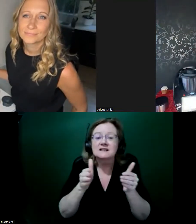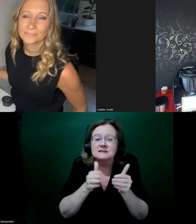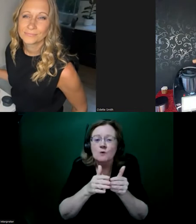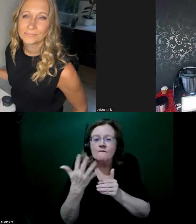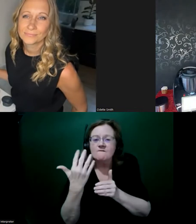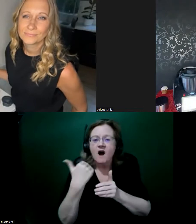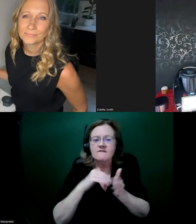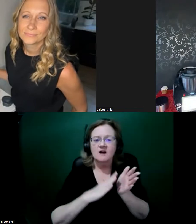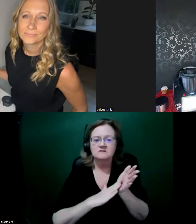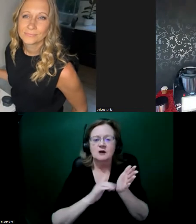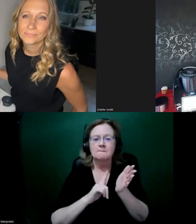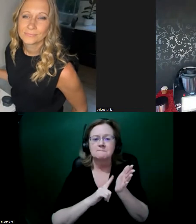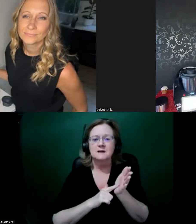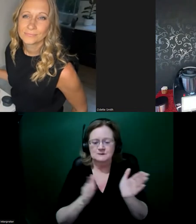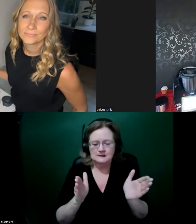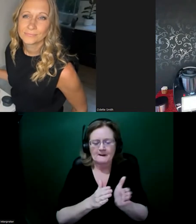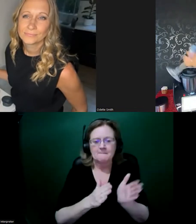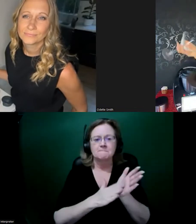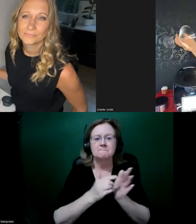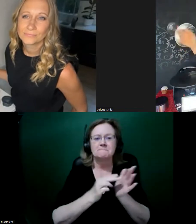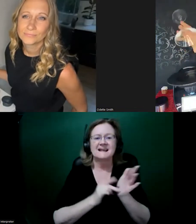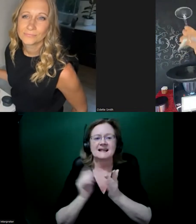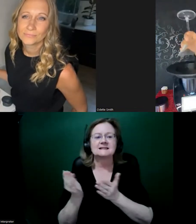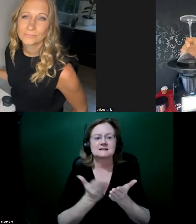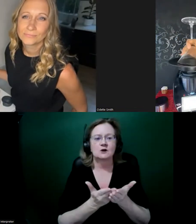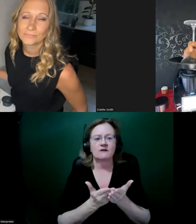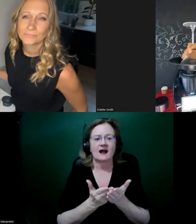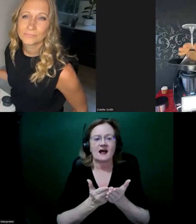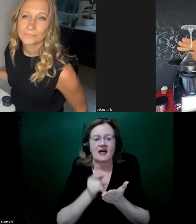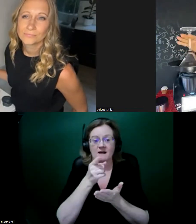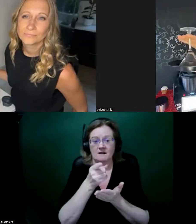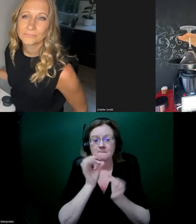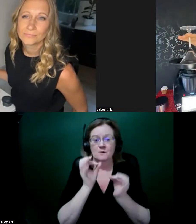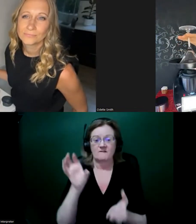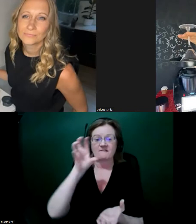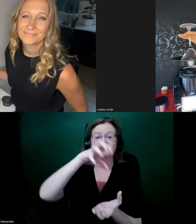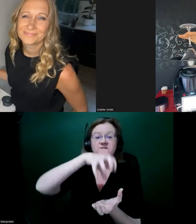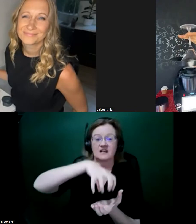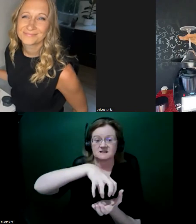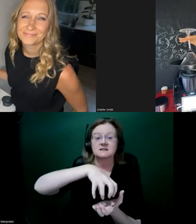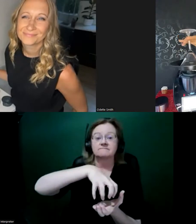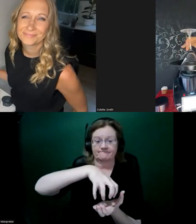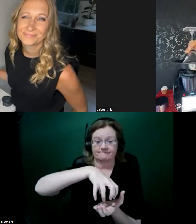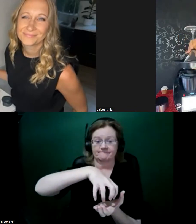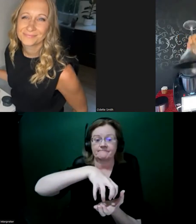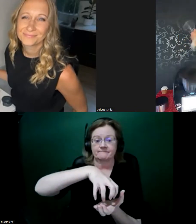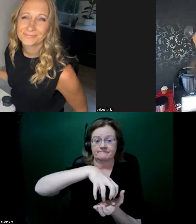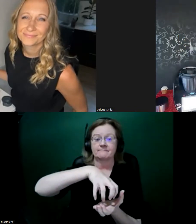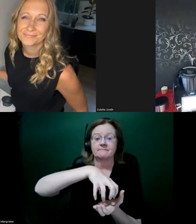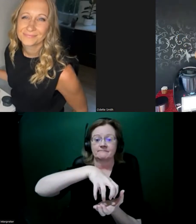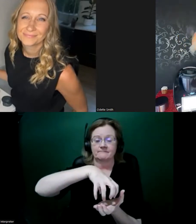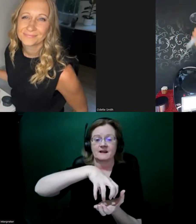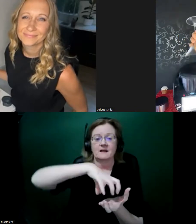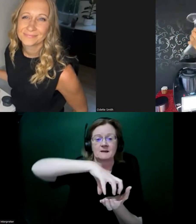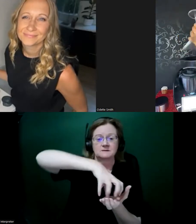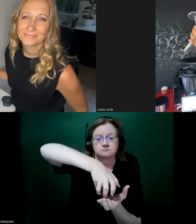can actually, the mini thermoserver is the perfect size for a cocktail glass. So you can